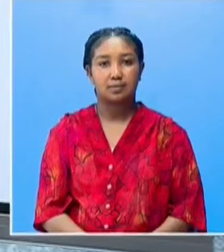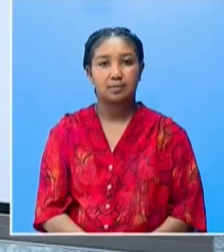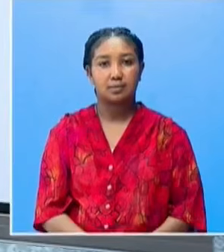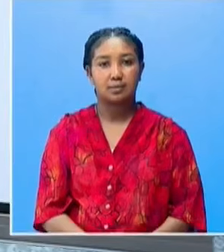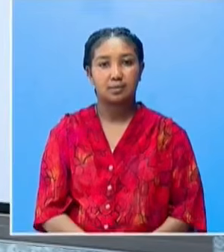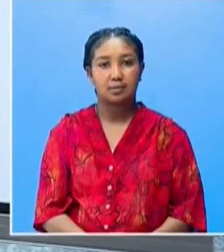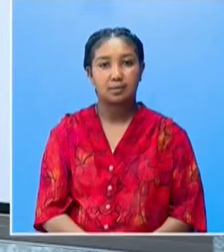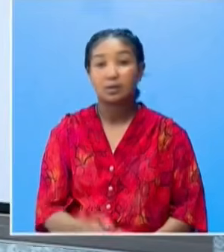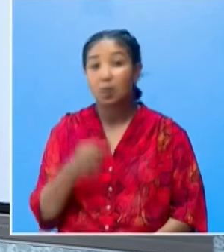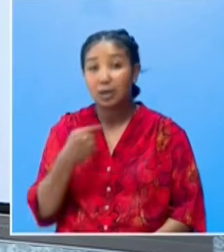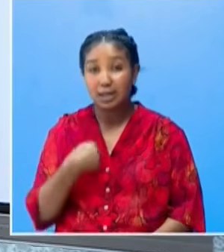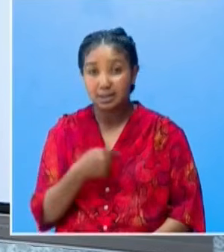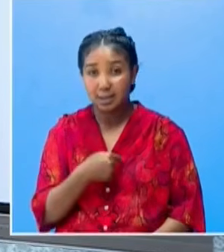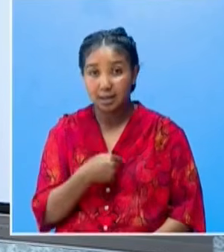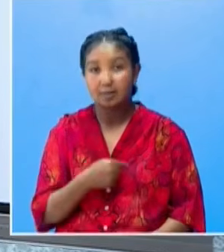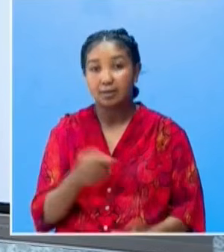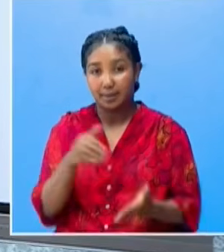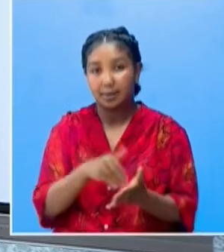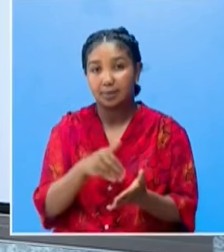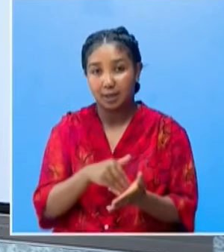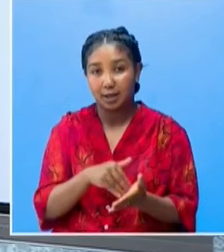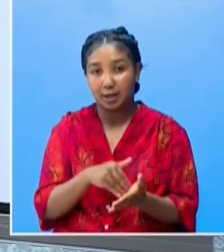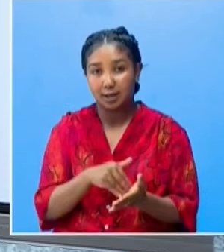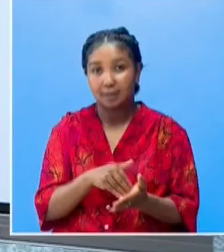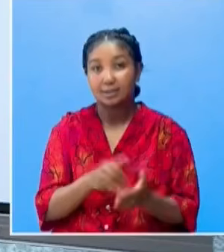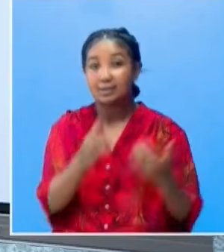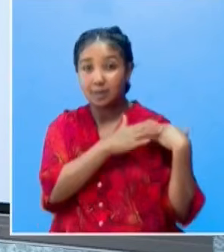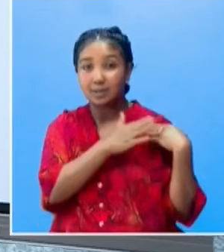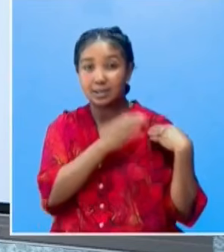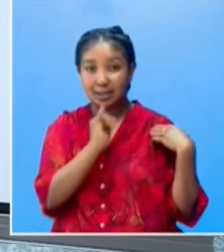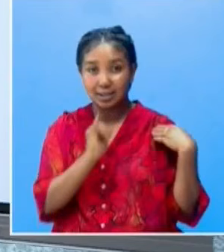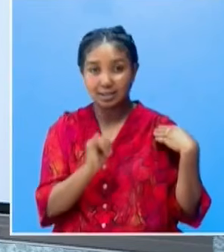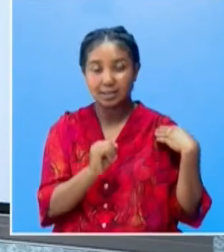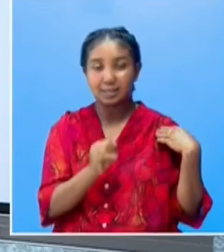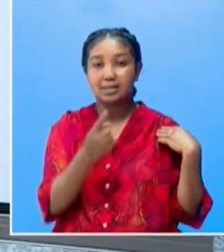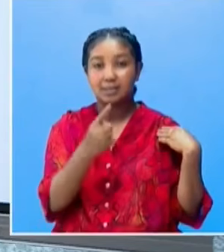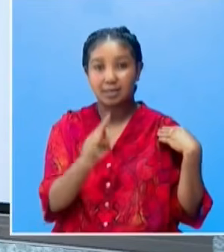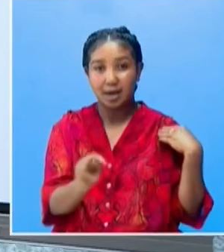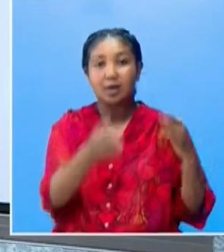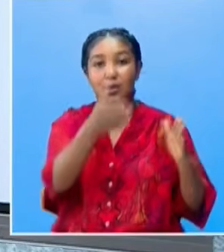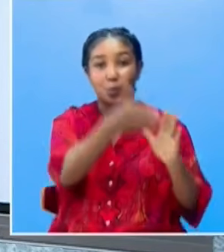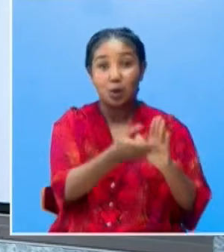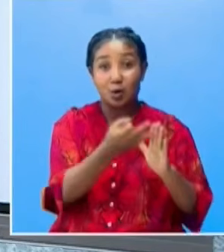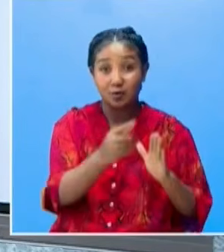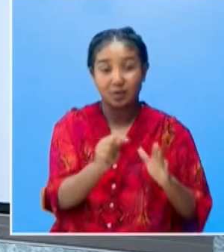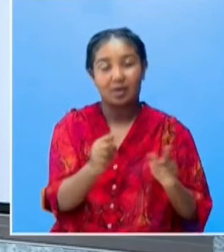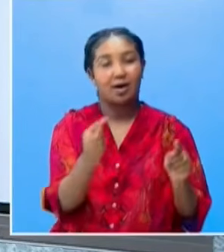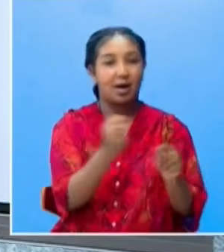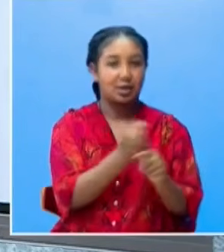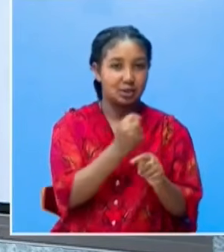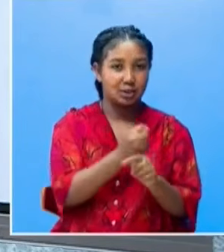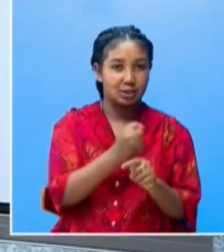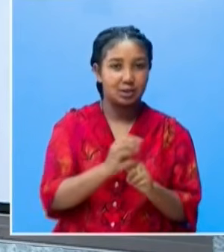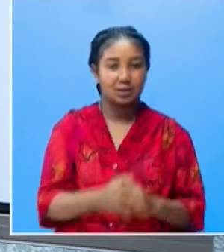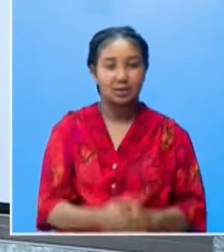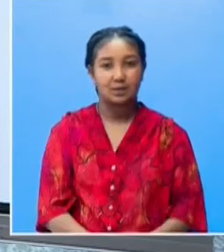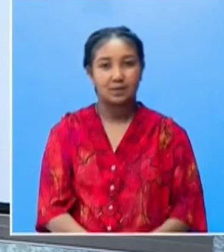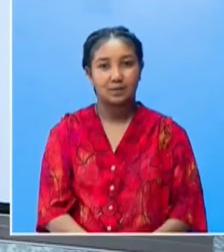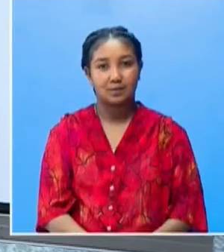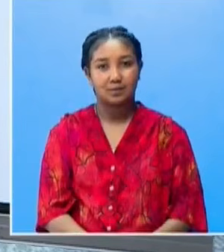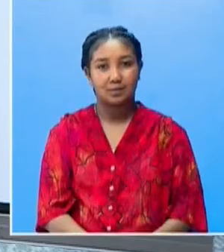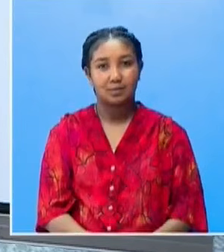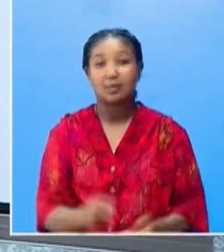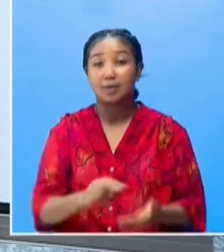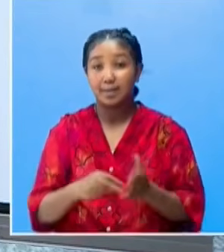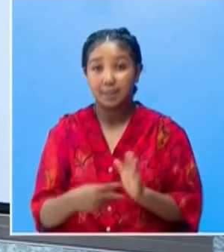What did I say? Let me repeat it again. The subject is the doer of the action.